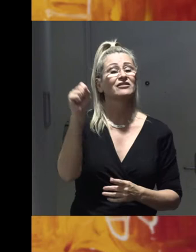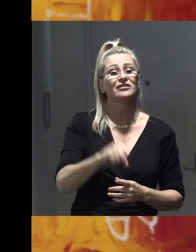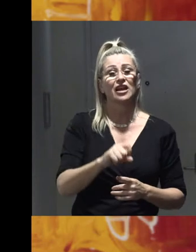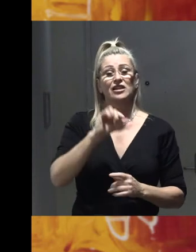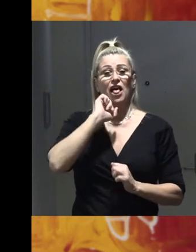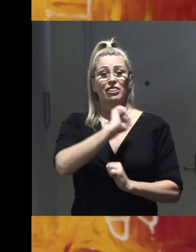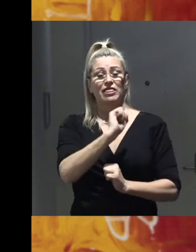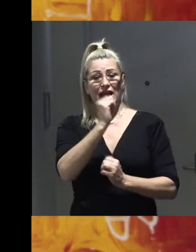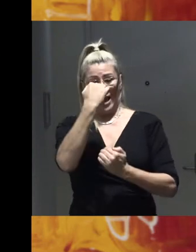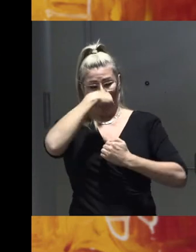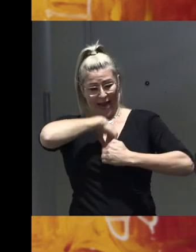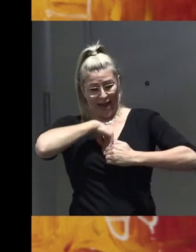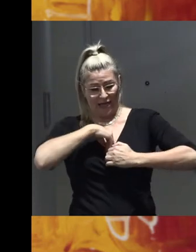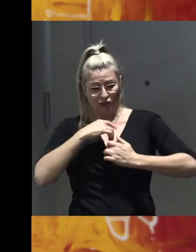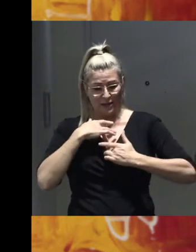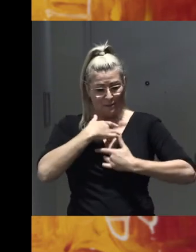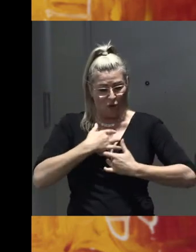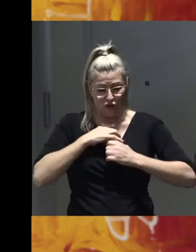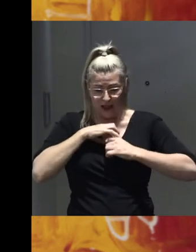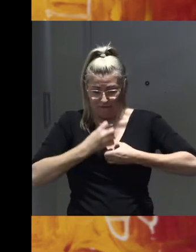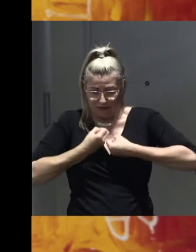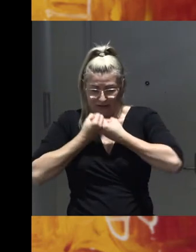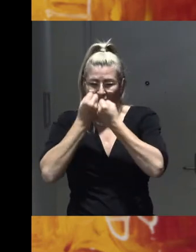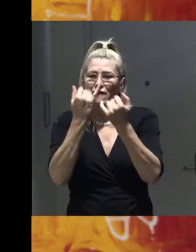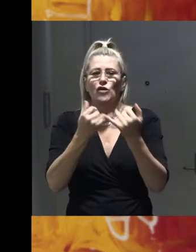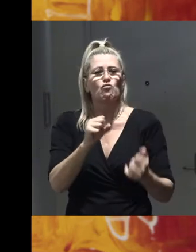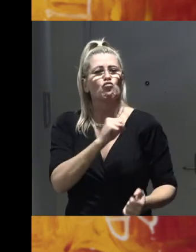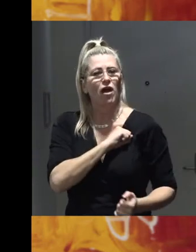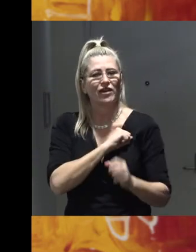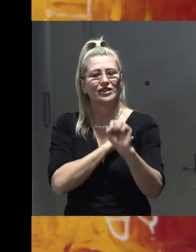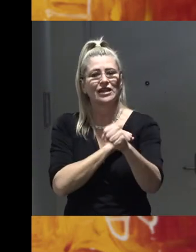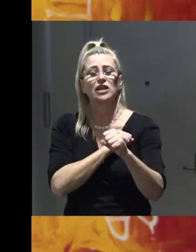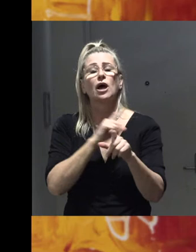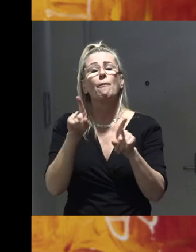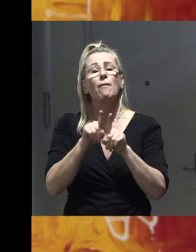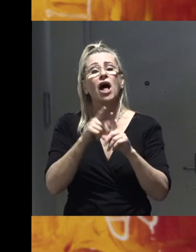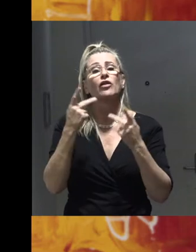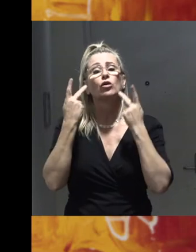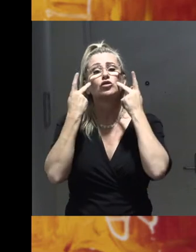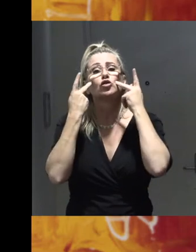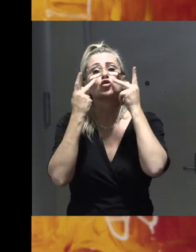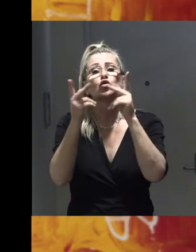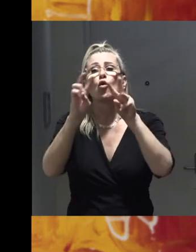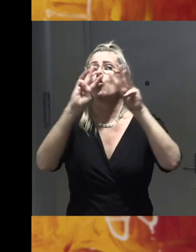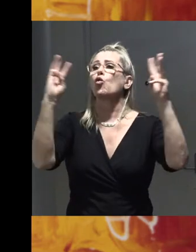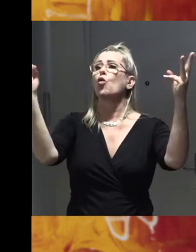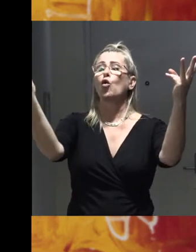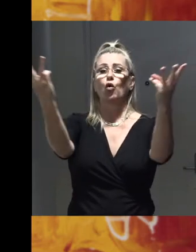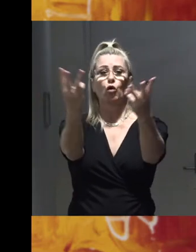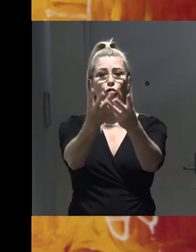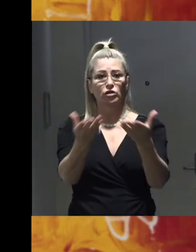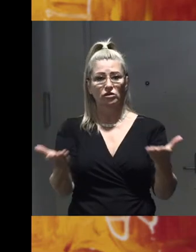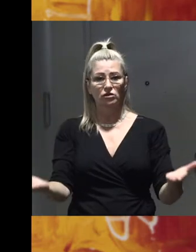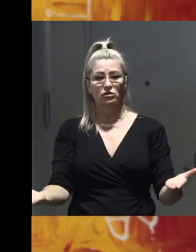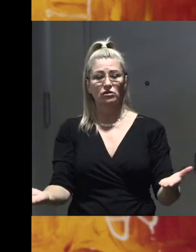inner psyche, they also give artistic expression to their external world. The role of the artist